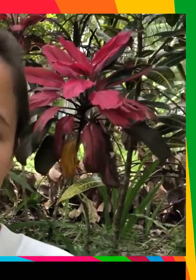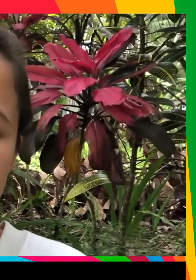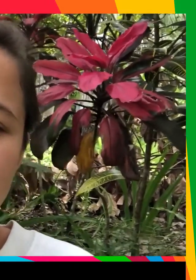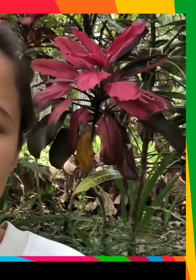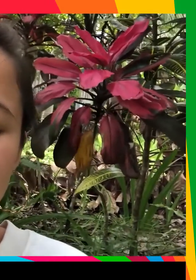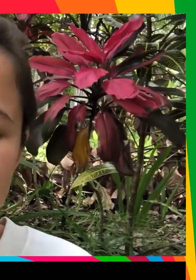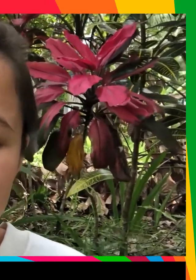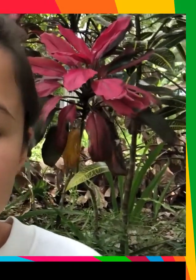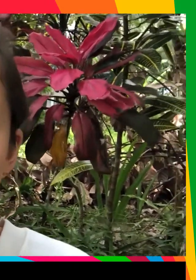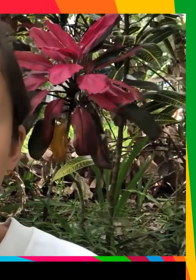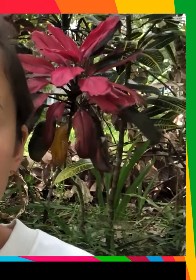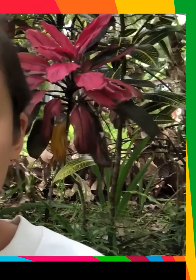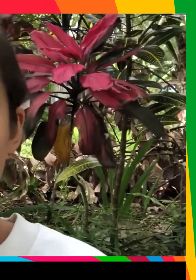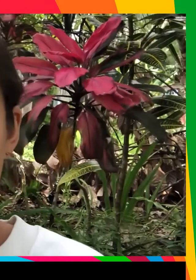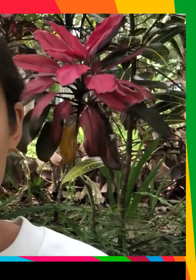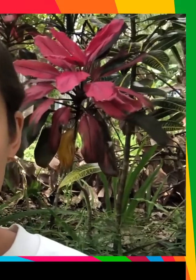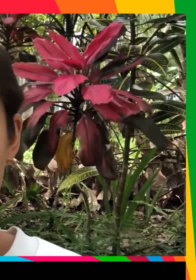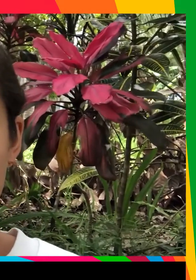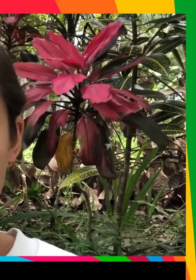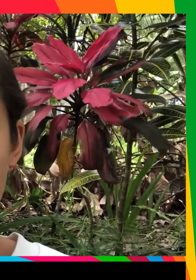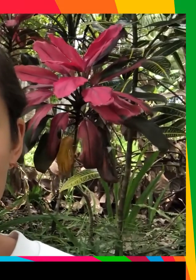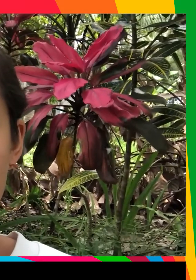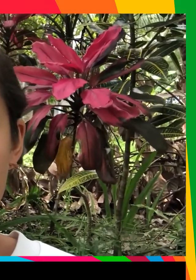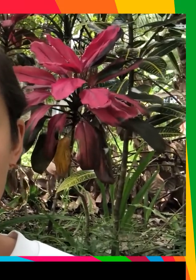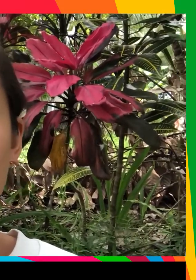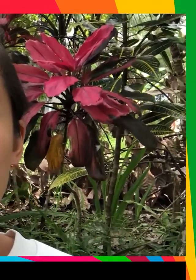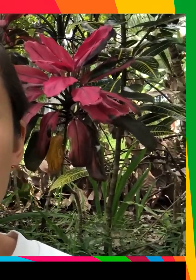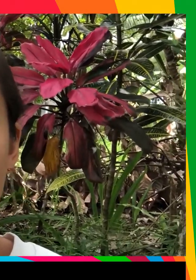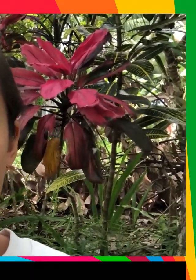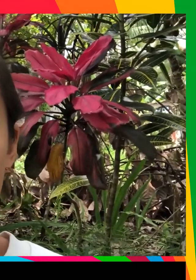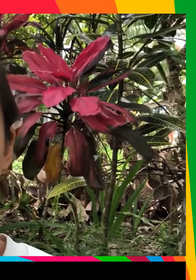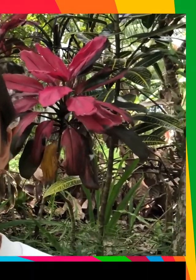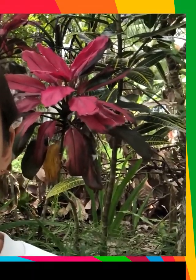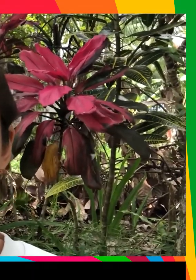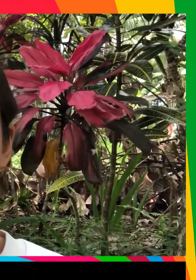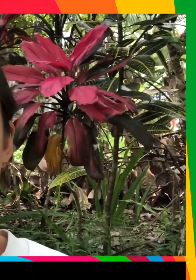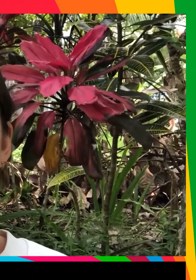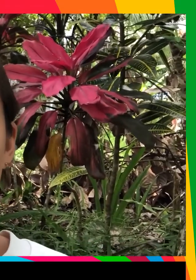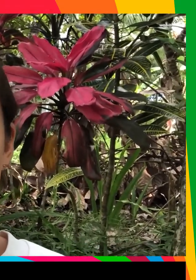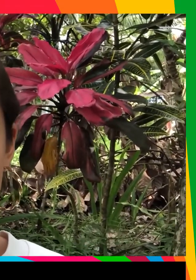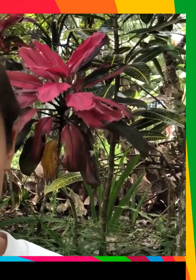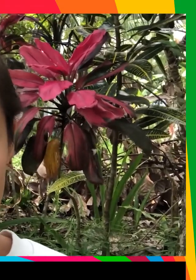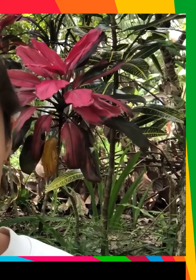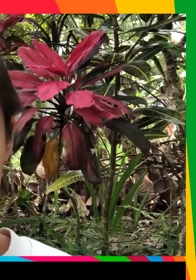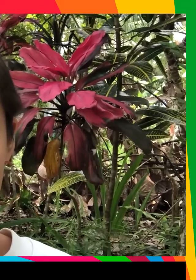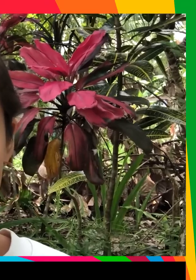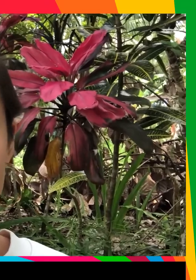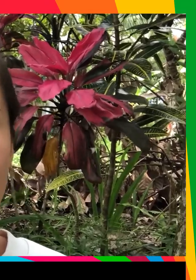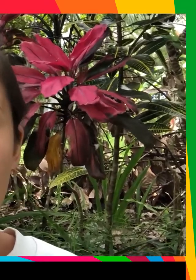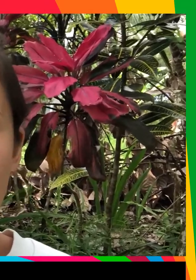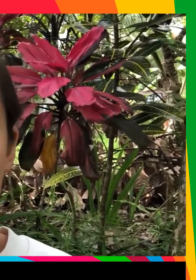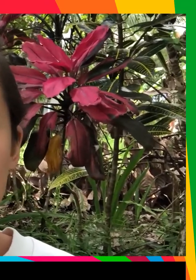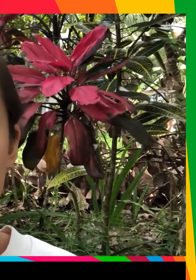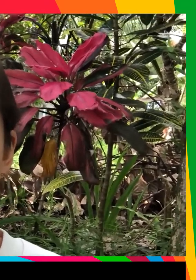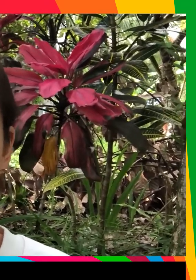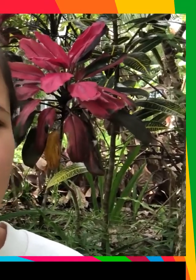help implementation. That is the way we need to be moving forward. We do not have the luxury of time. And